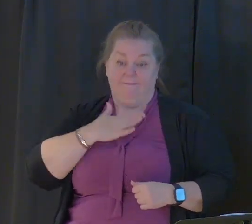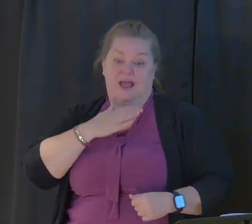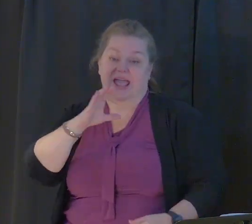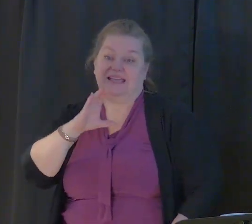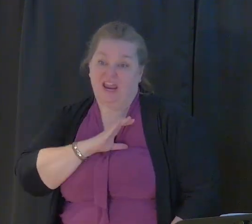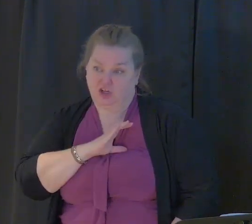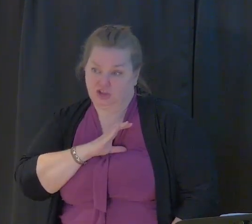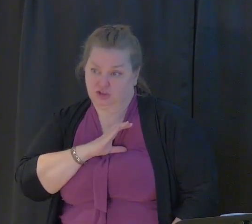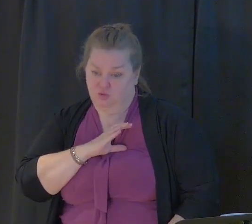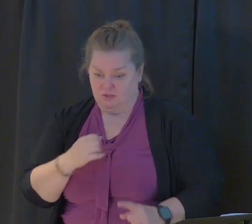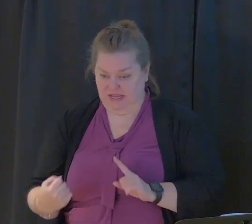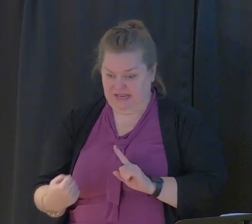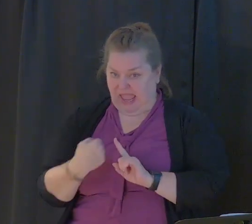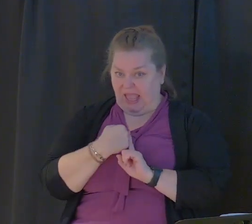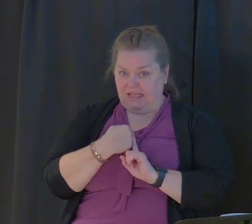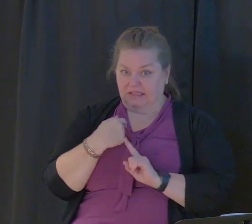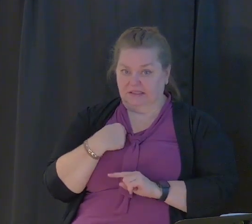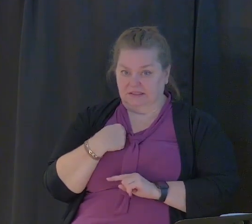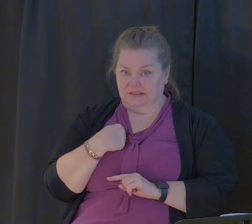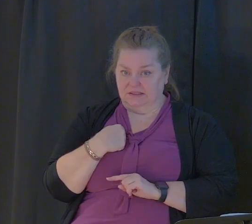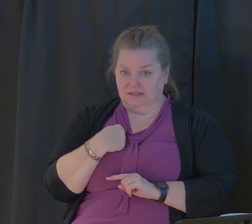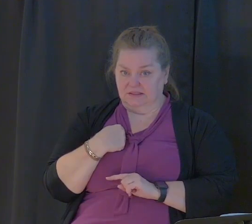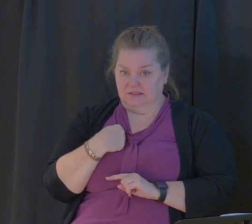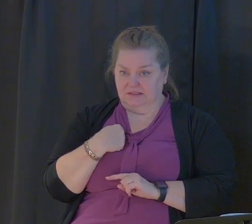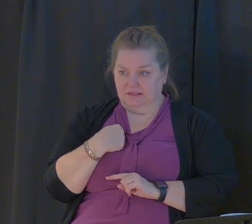was being attacked.